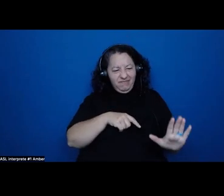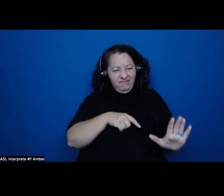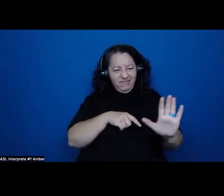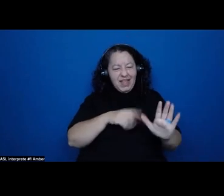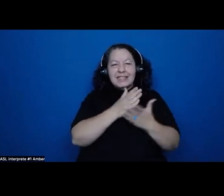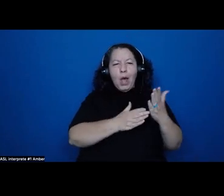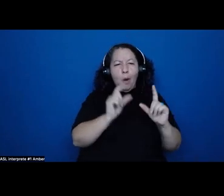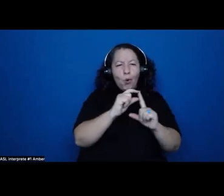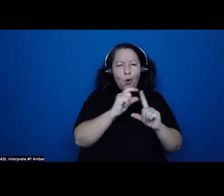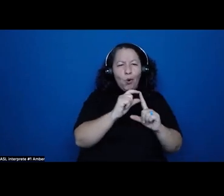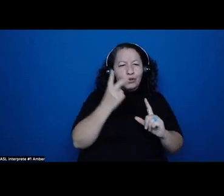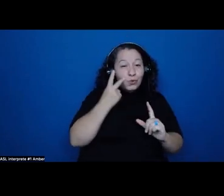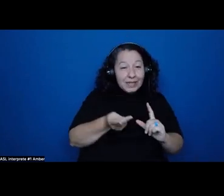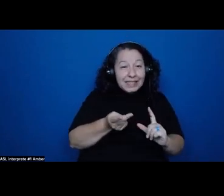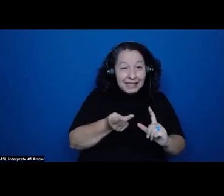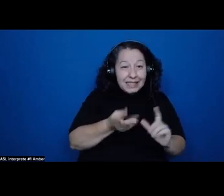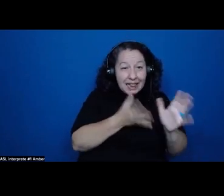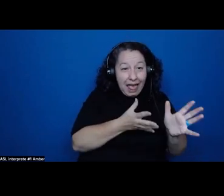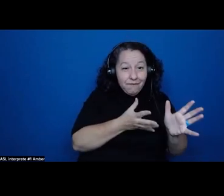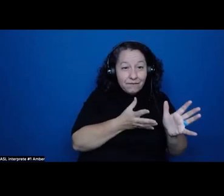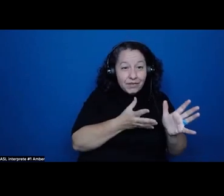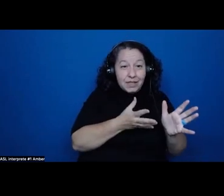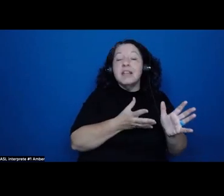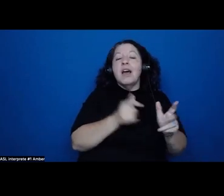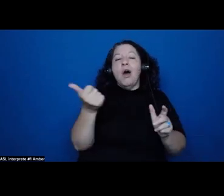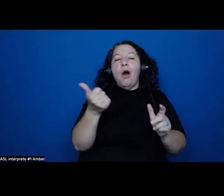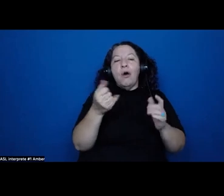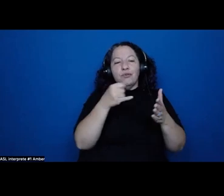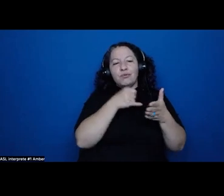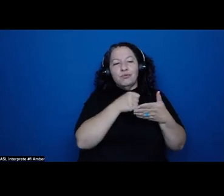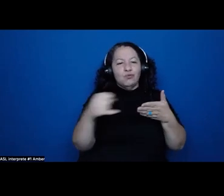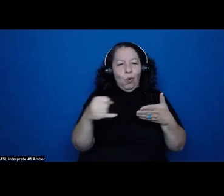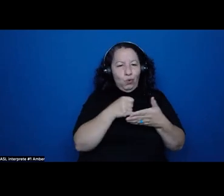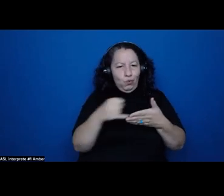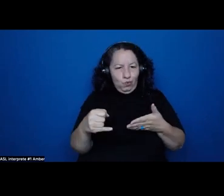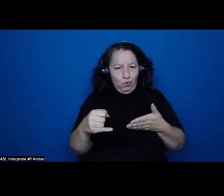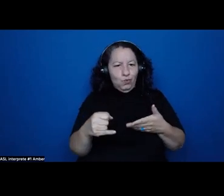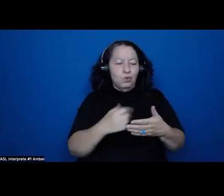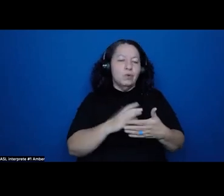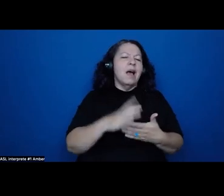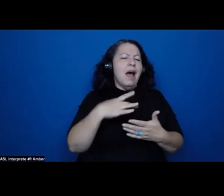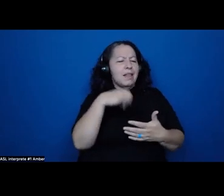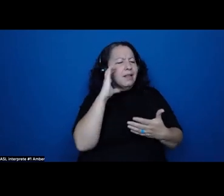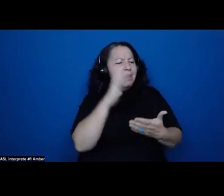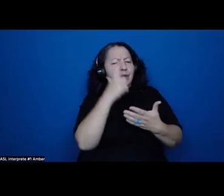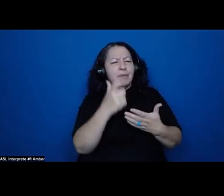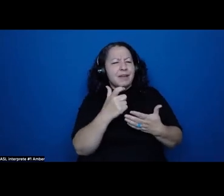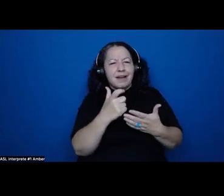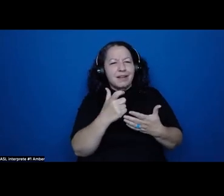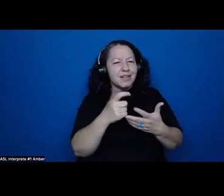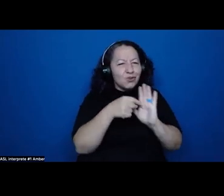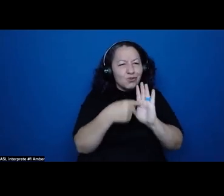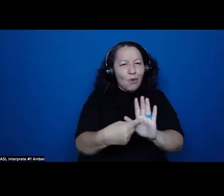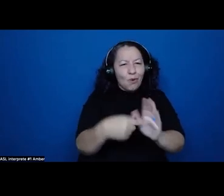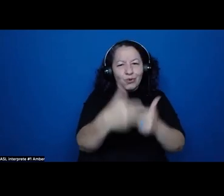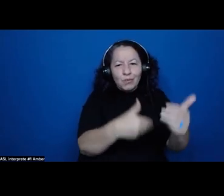left, and then the rest are being crossed out. And I like this image because it kind of shows you the process of where I kind